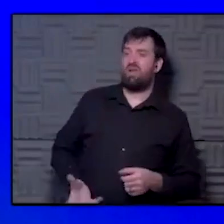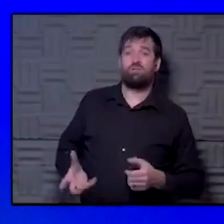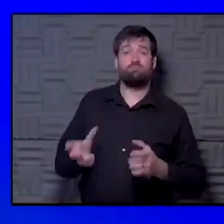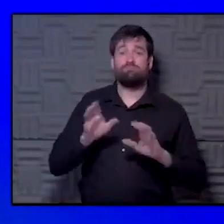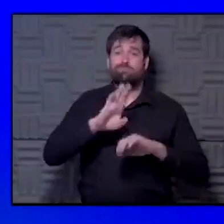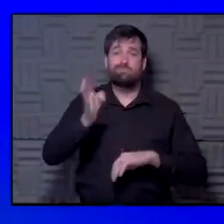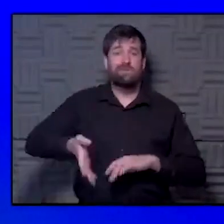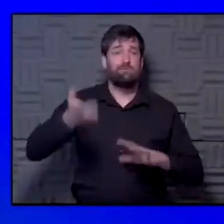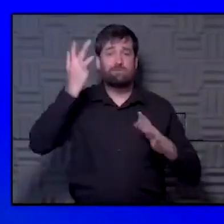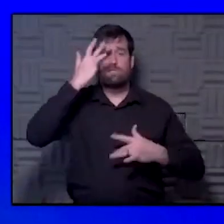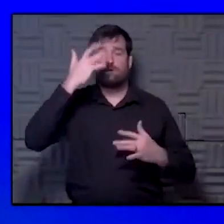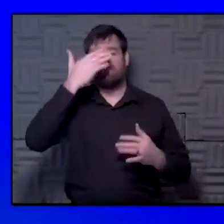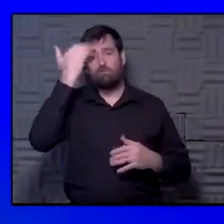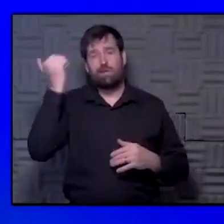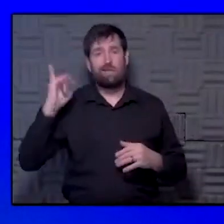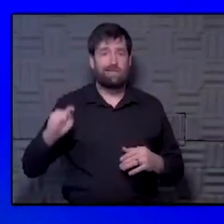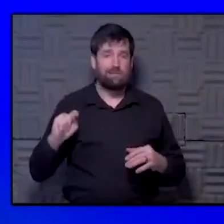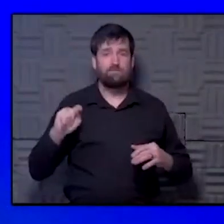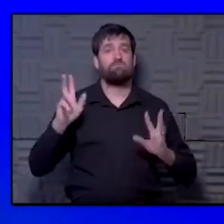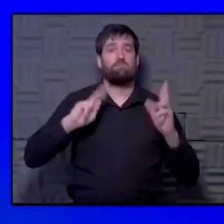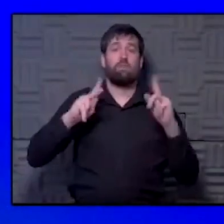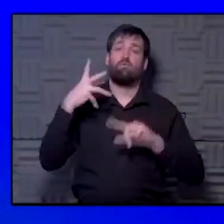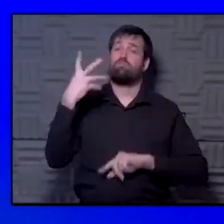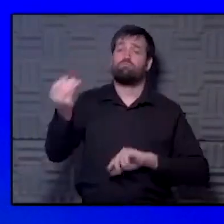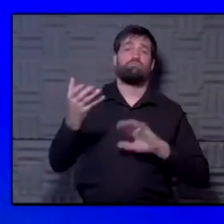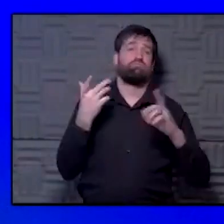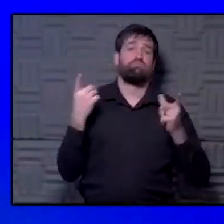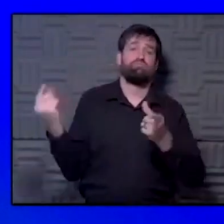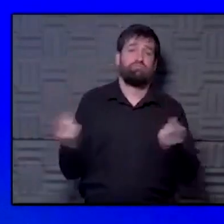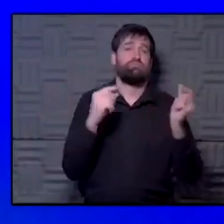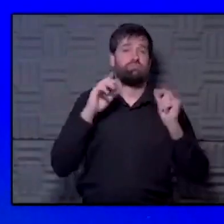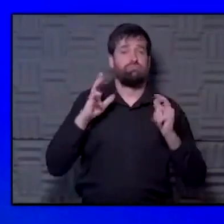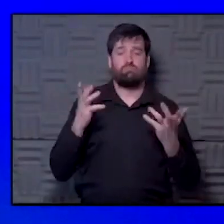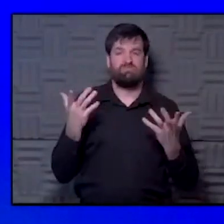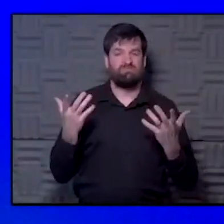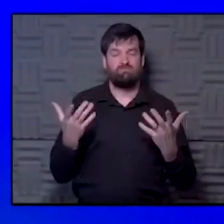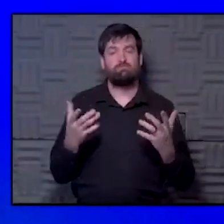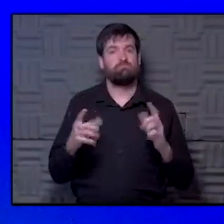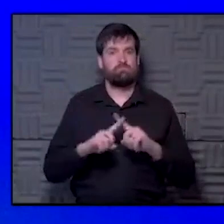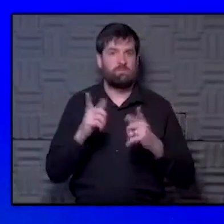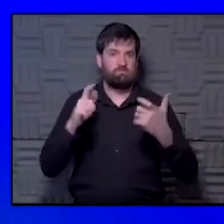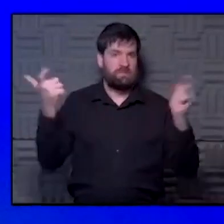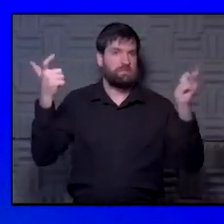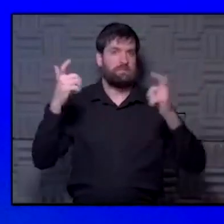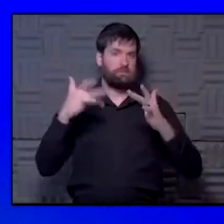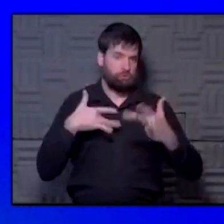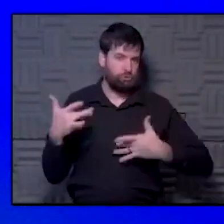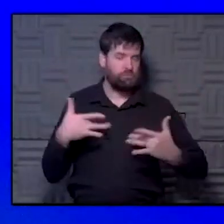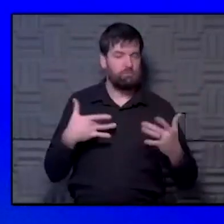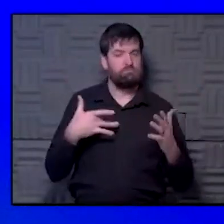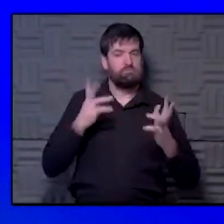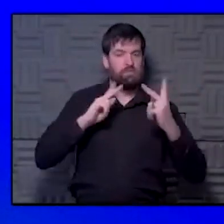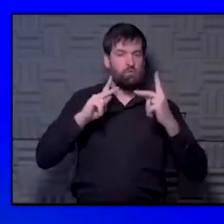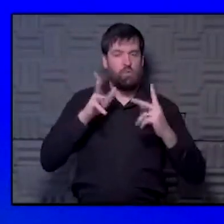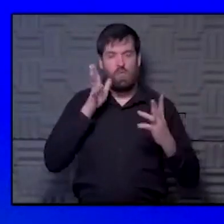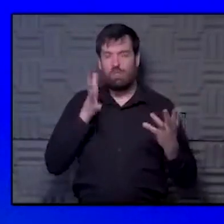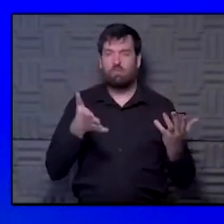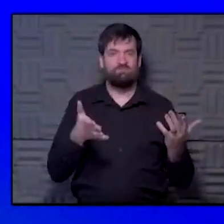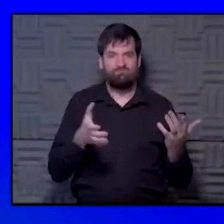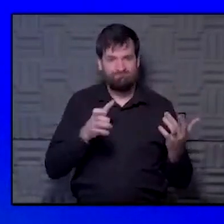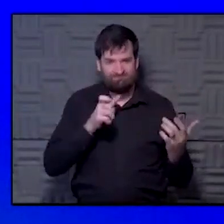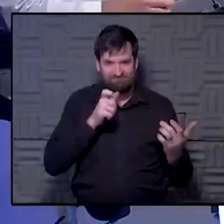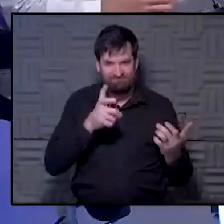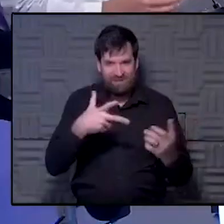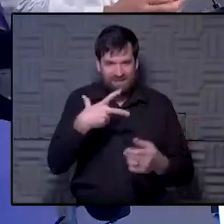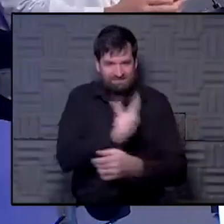sick, you're just going to kind of forget about it. People do, they go about their lives. And so I think my biggest concern is that individuals will just not get that